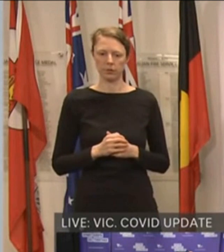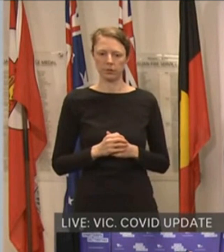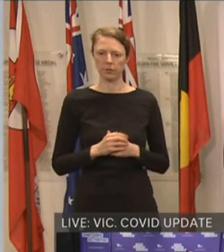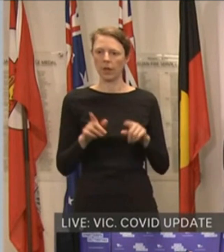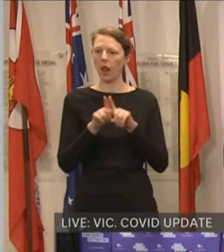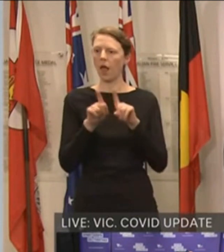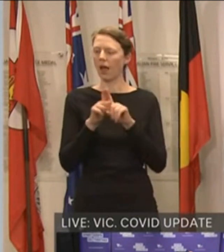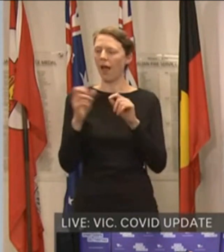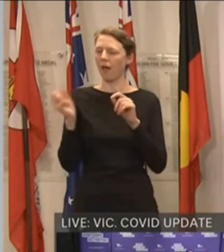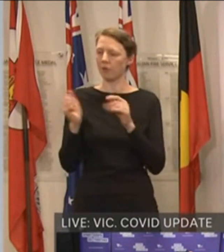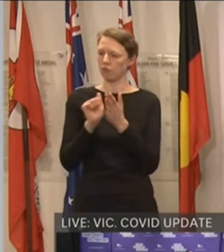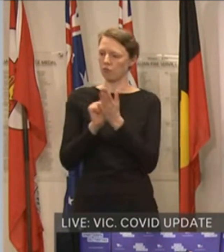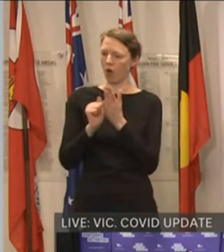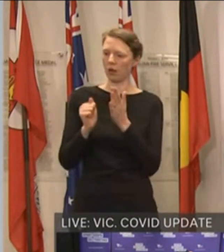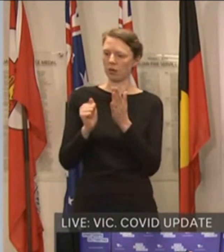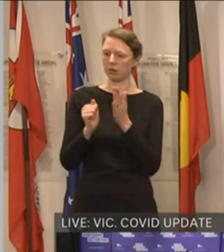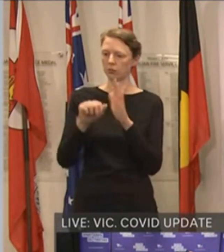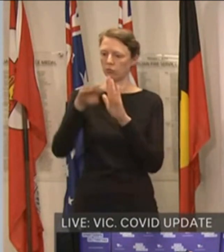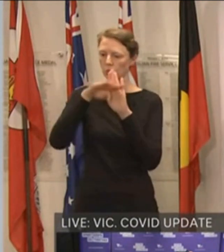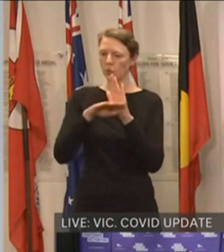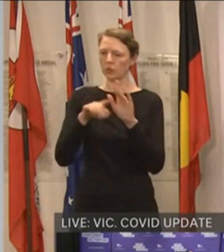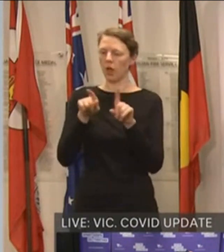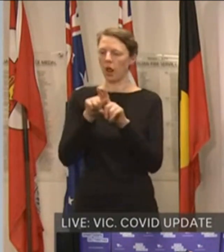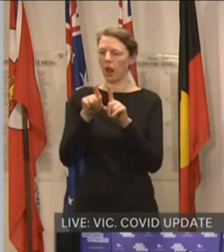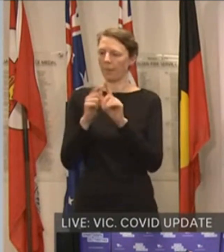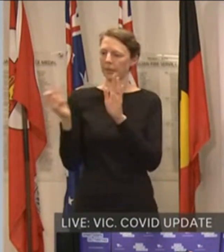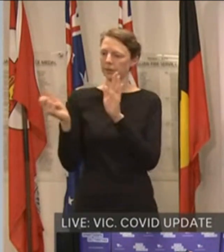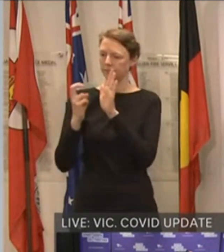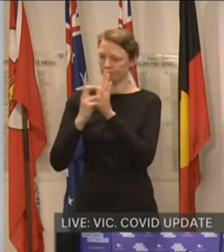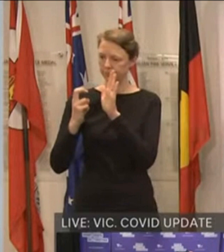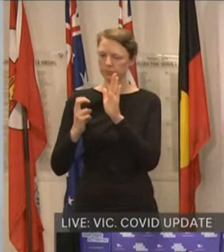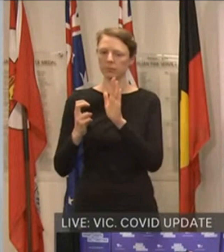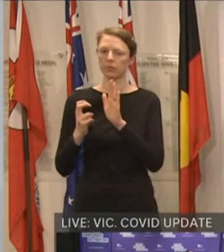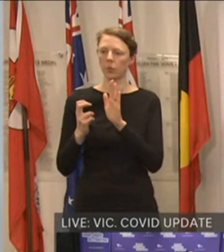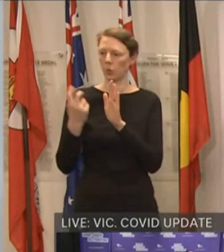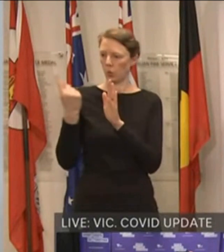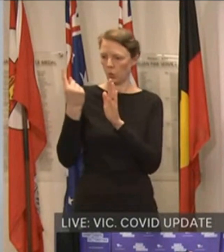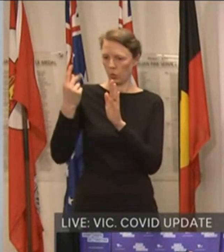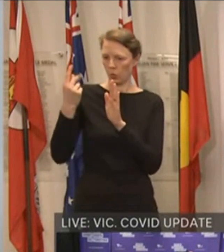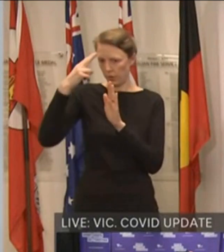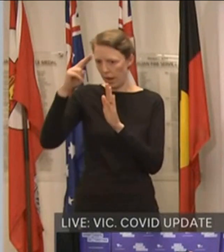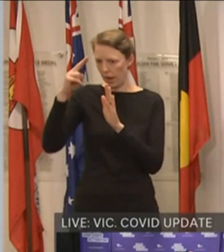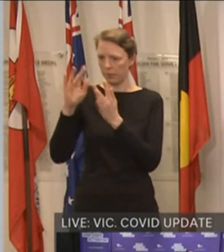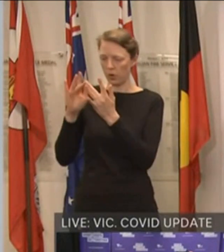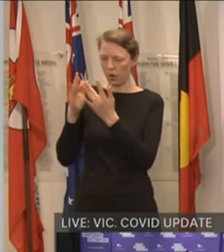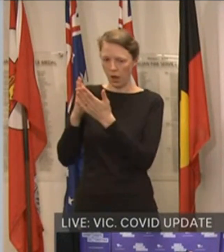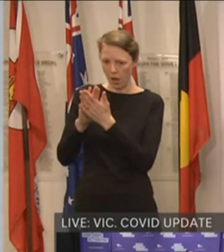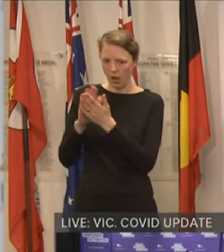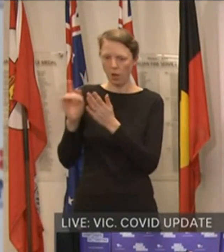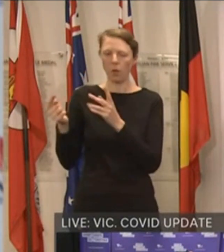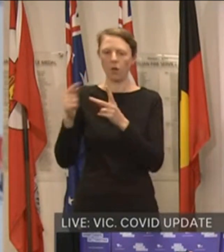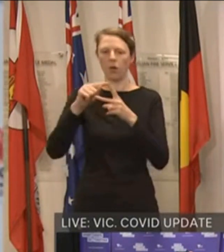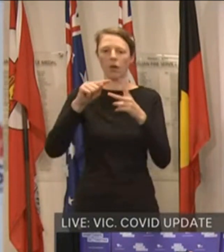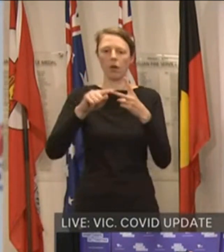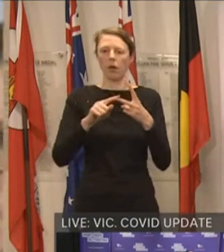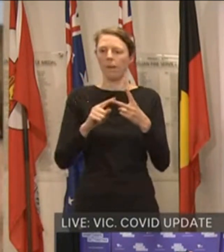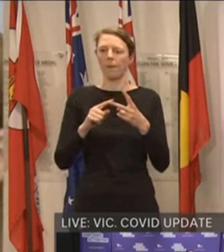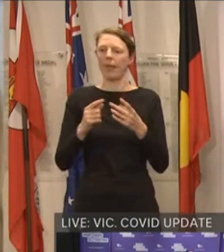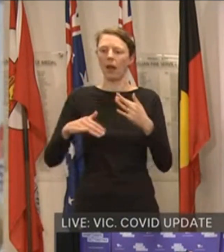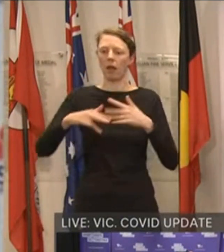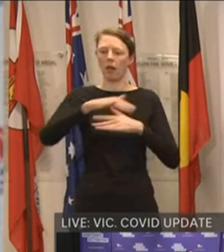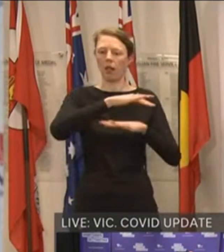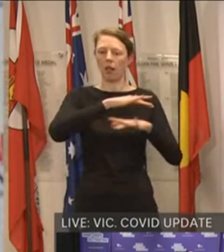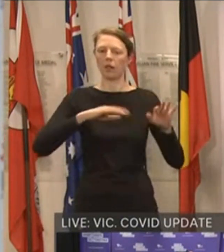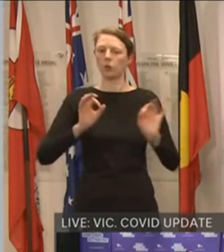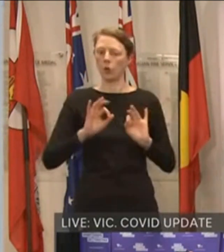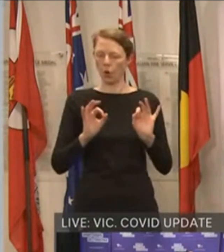it's about making sure that people stay apart in a COVID-safe way. Dr. Chant, do we have any numbers on the amount of people that are coming